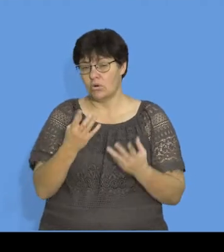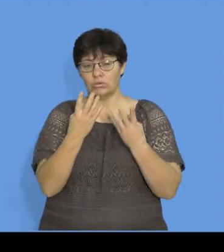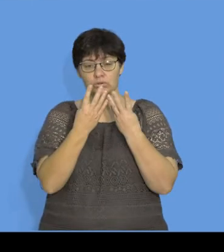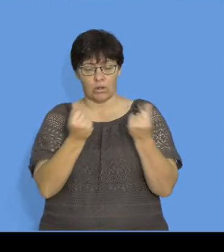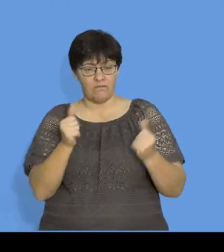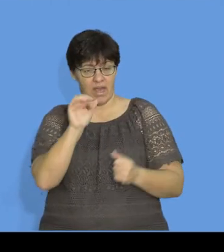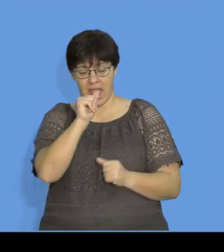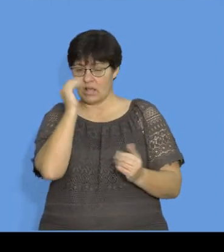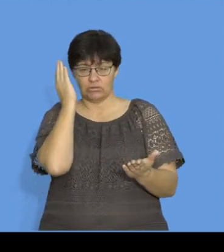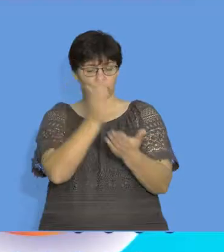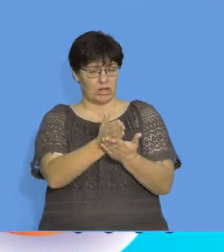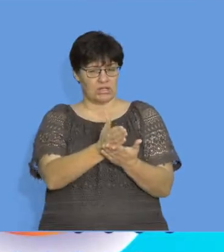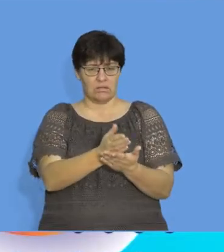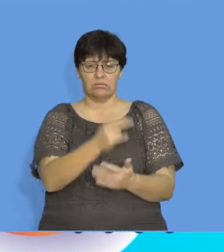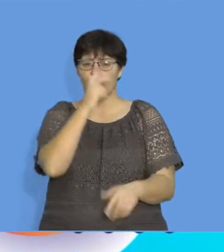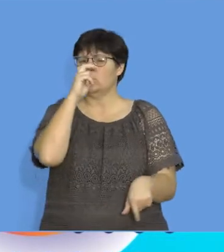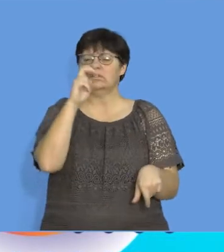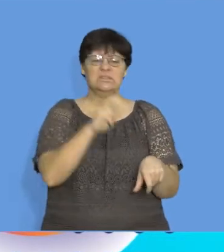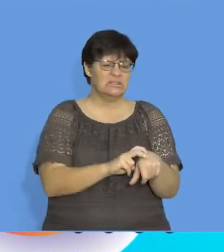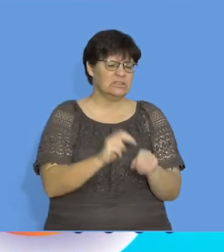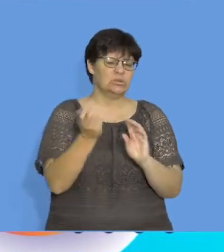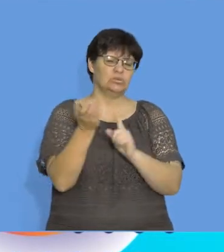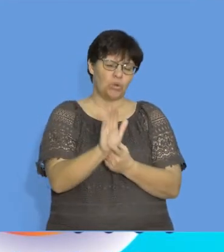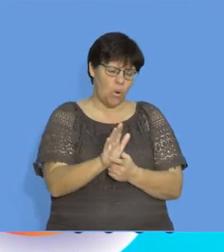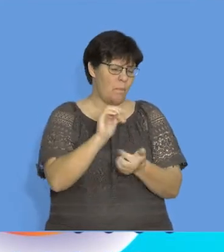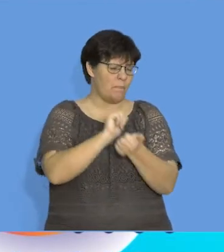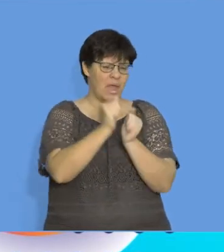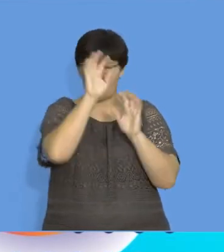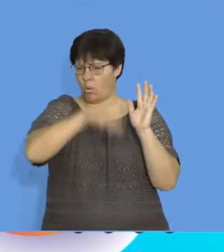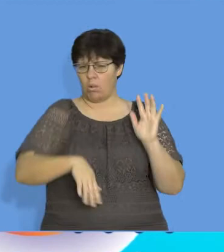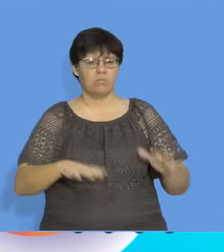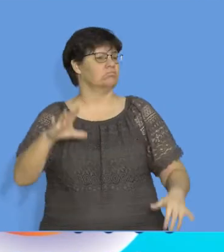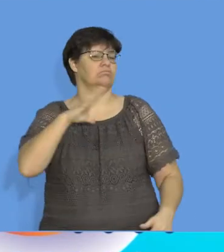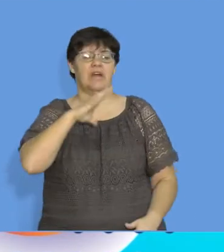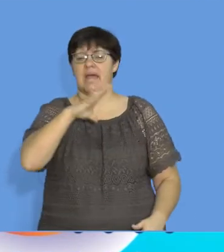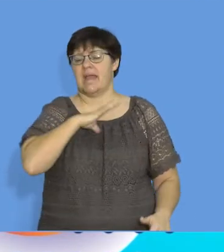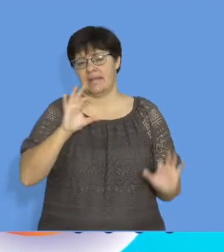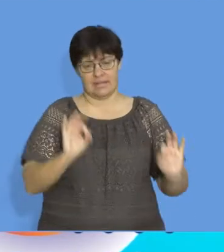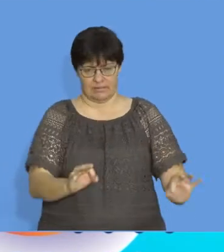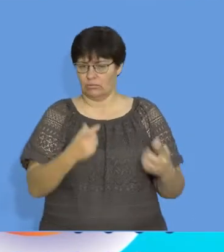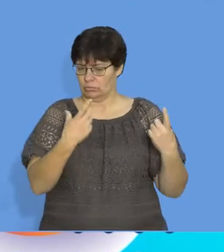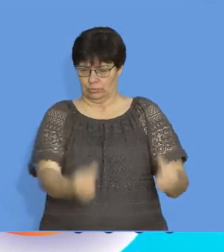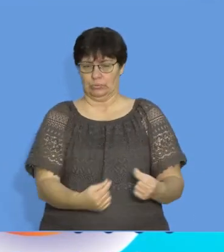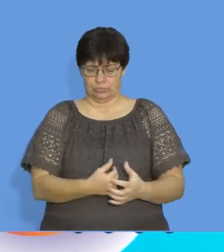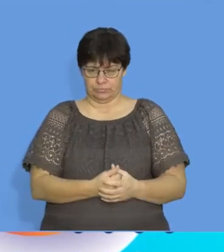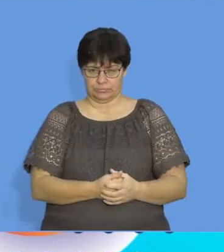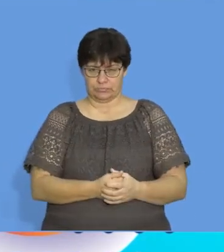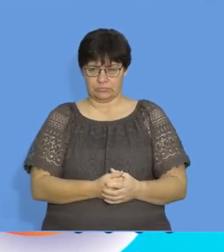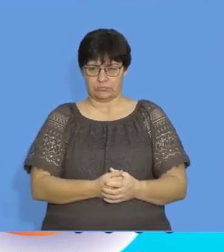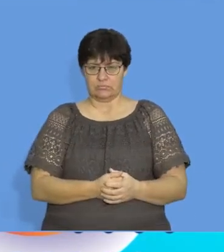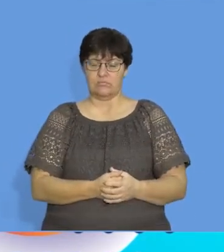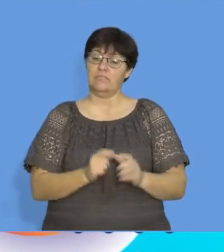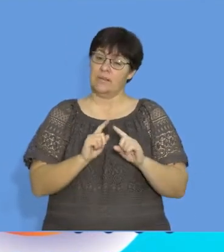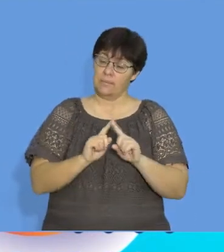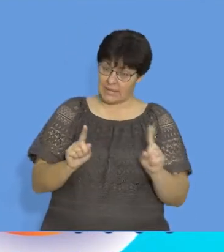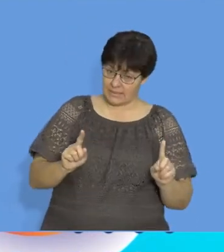solve for A straight away and you don't need to show all the maths, go ahead and do that. But